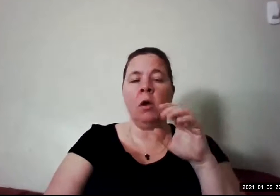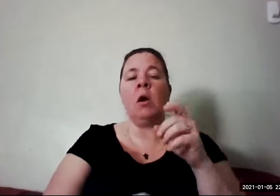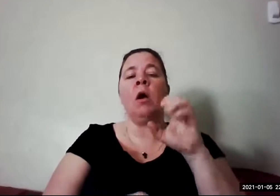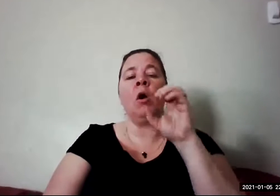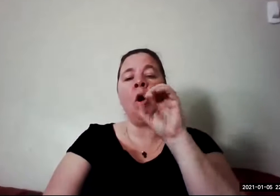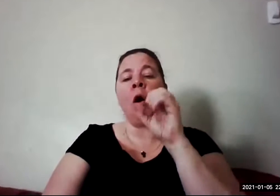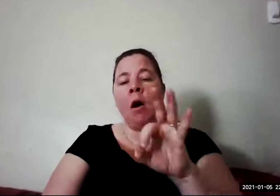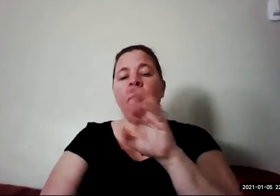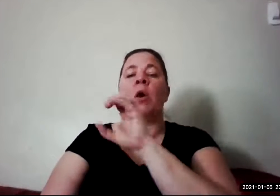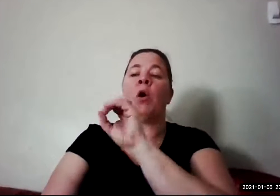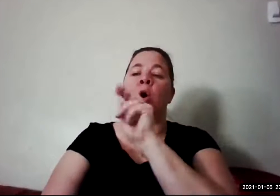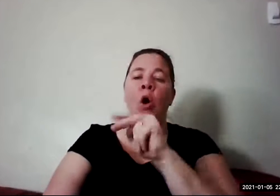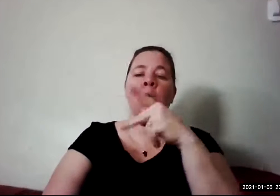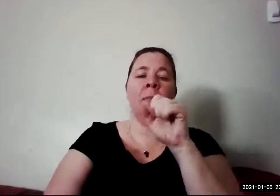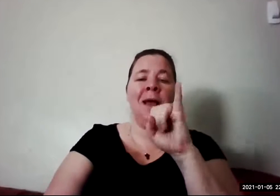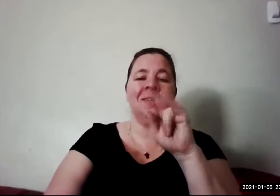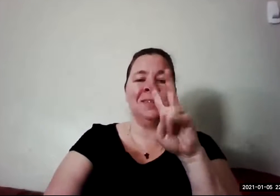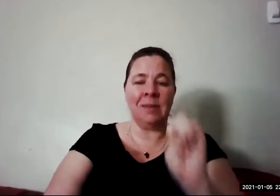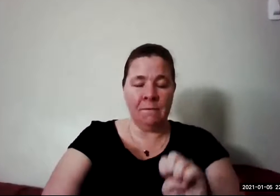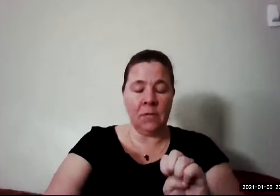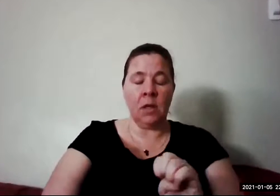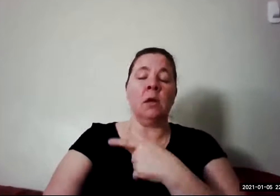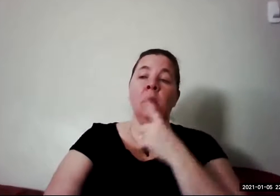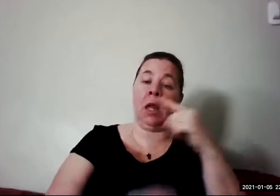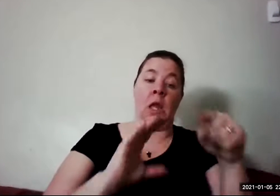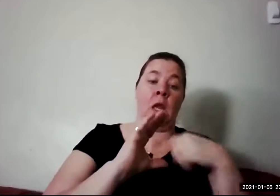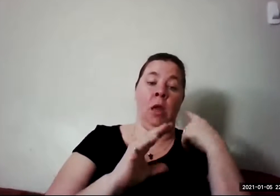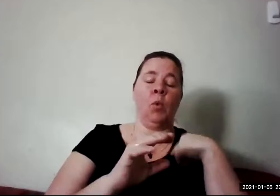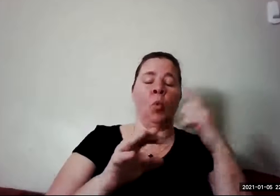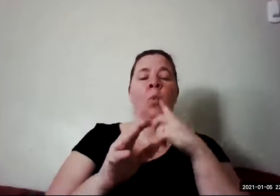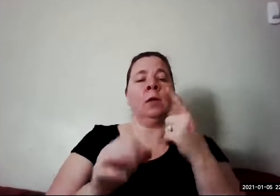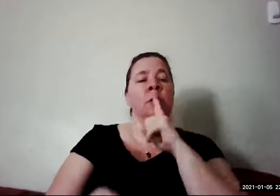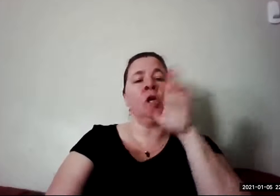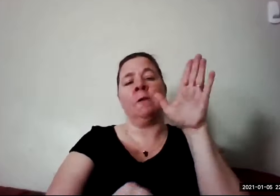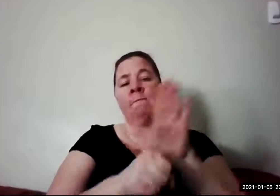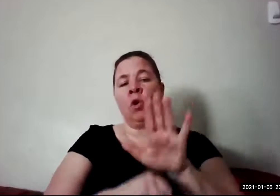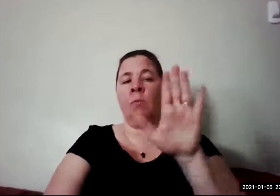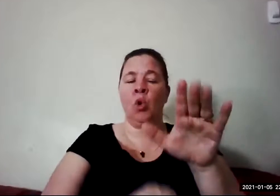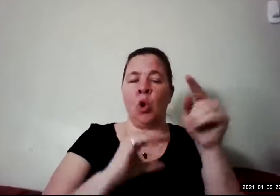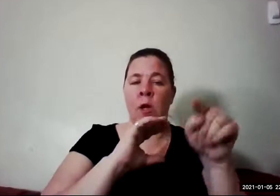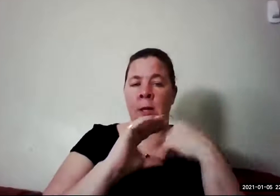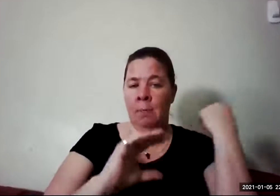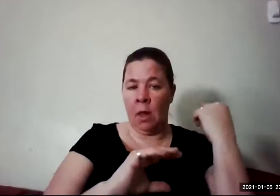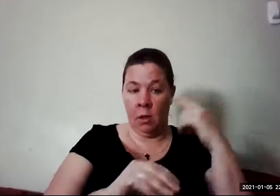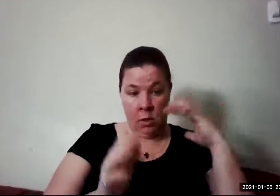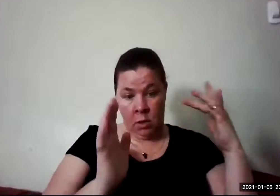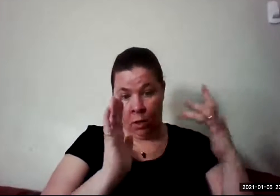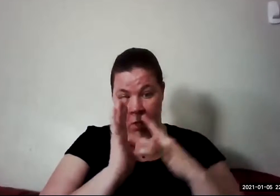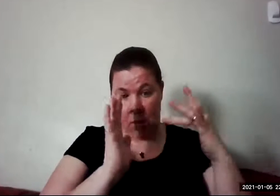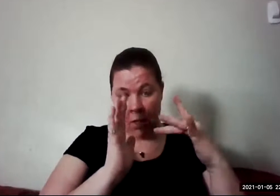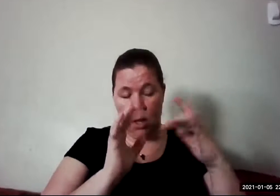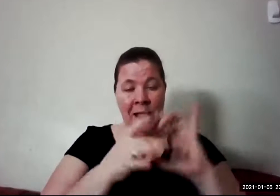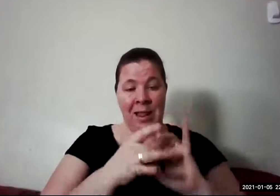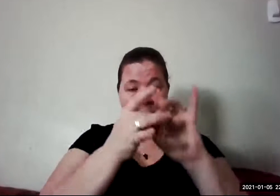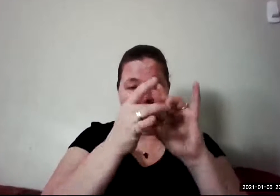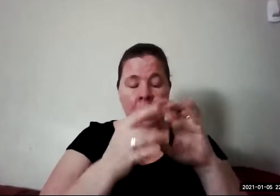for the email from Gofounders, which will ask you to verify your email. You click on that link, it will take you through